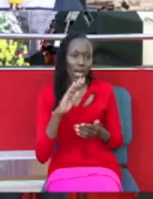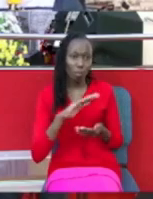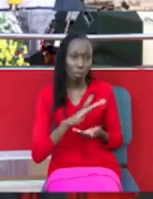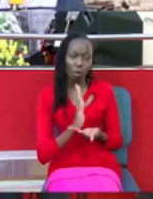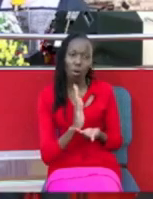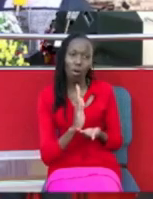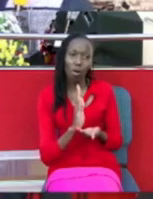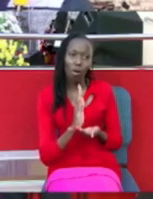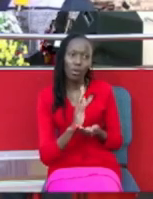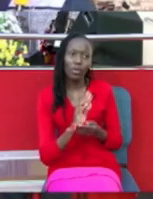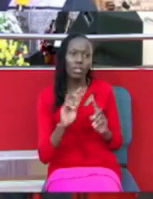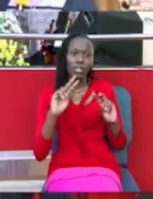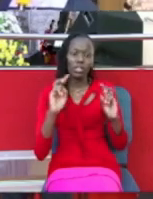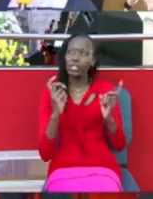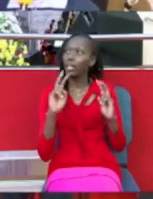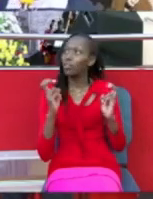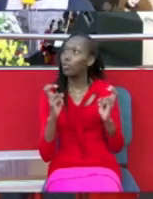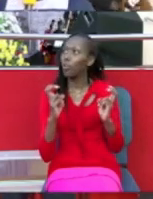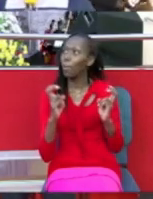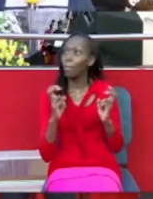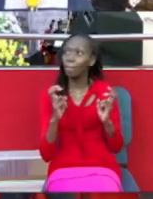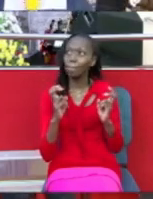And I've entitled my sharing